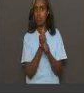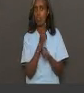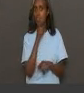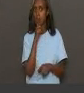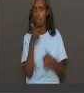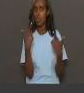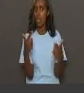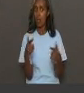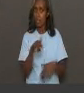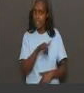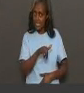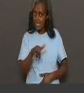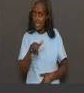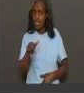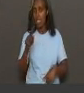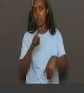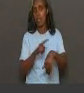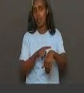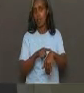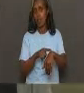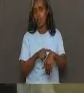happen at the same time.